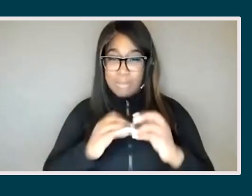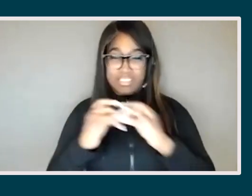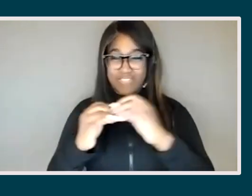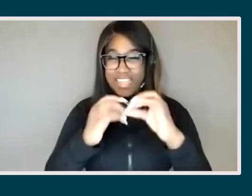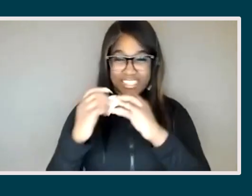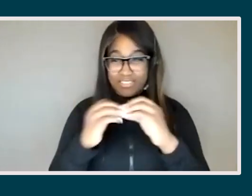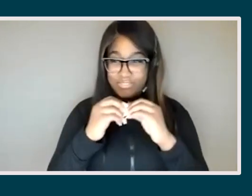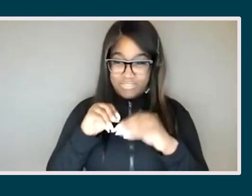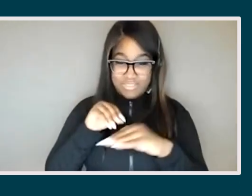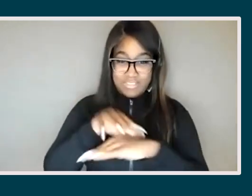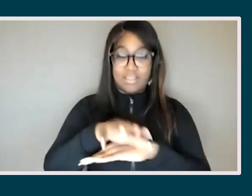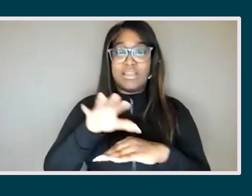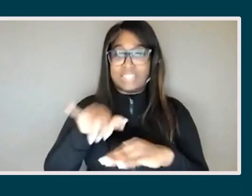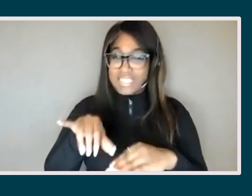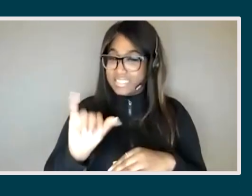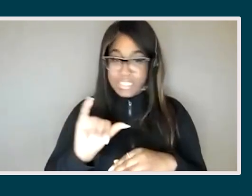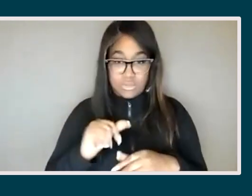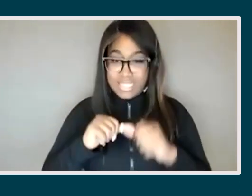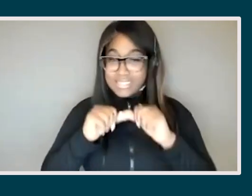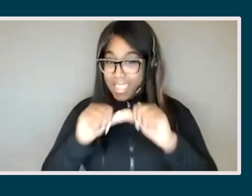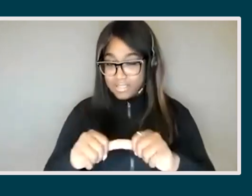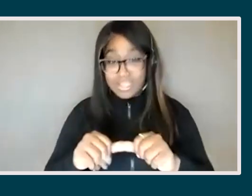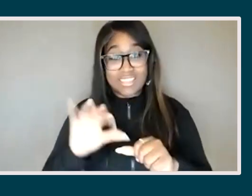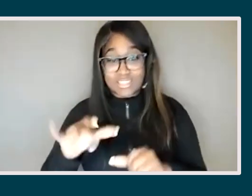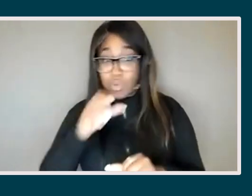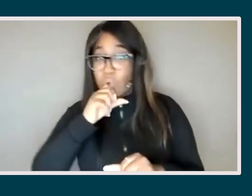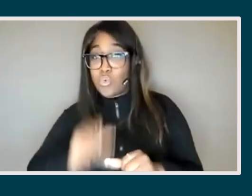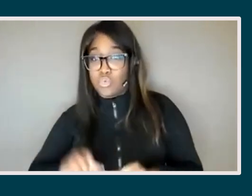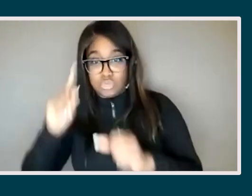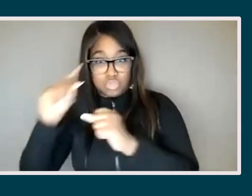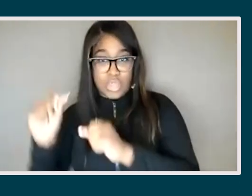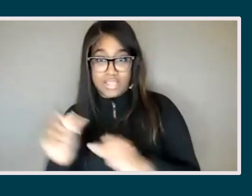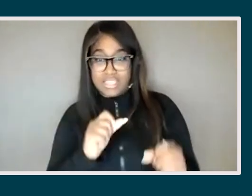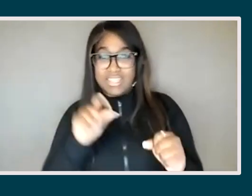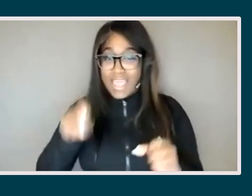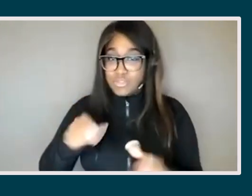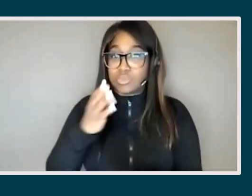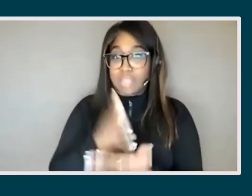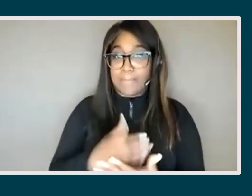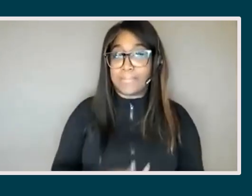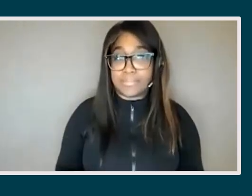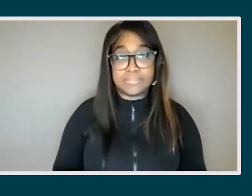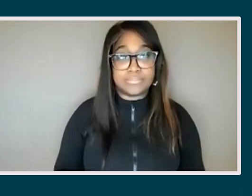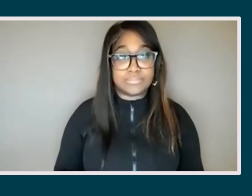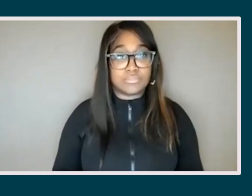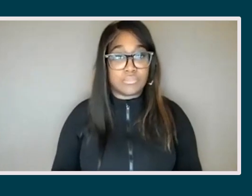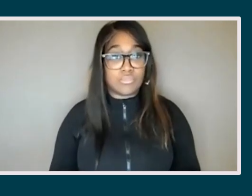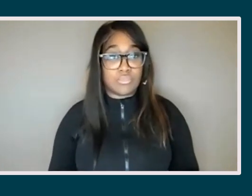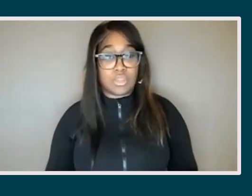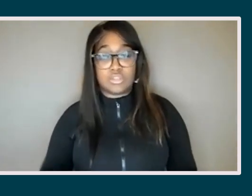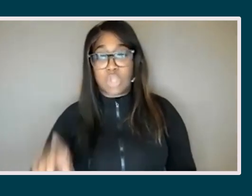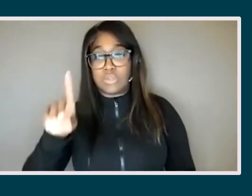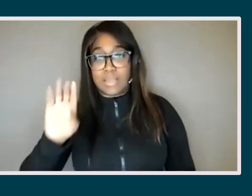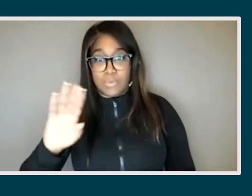that, to me, is an old strategy that has to stop. So really what